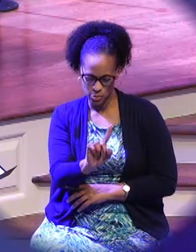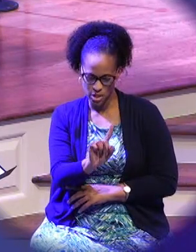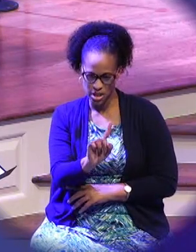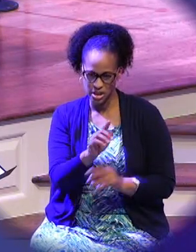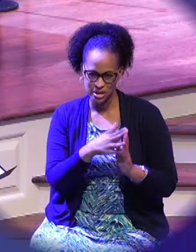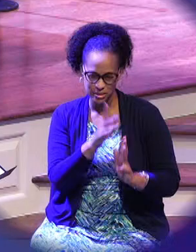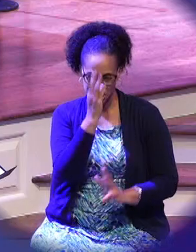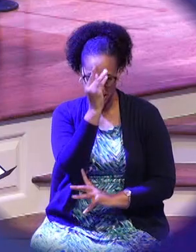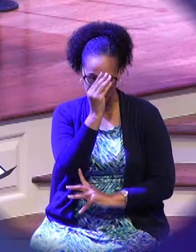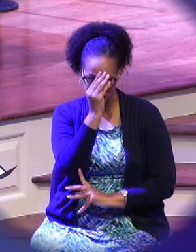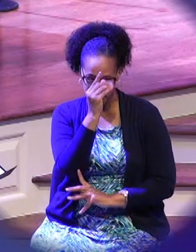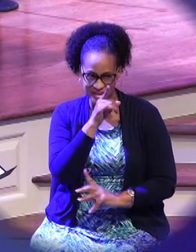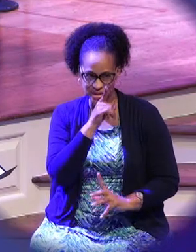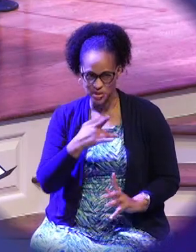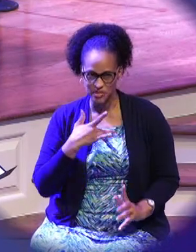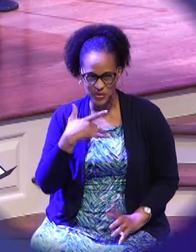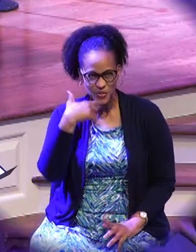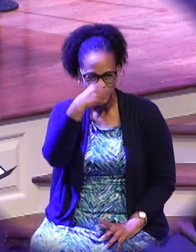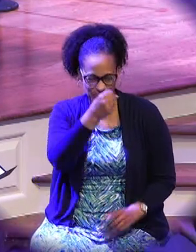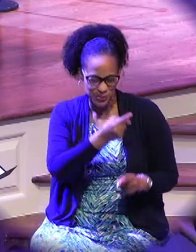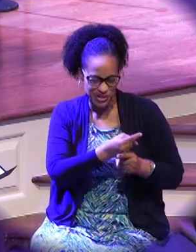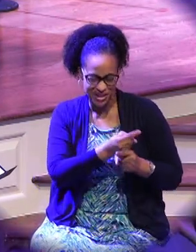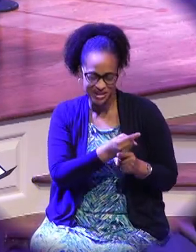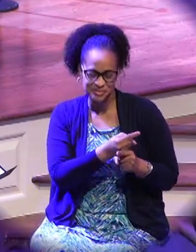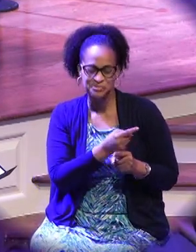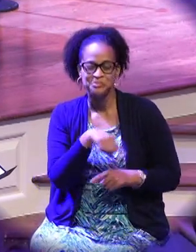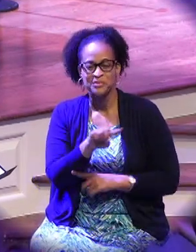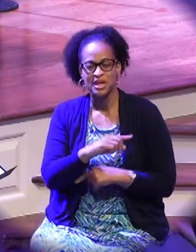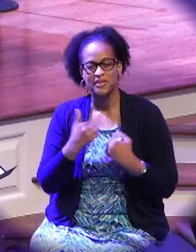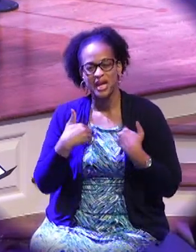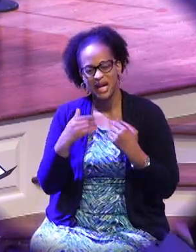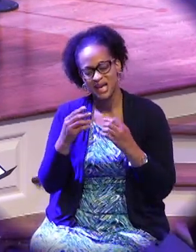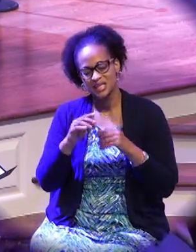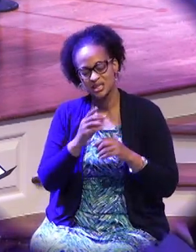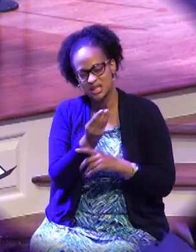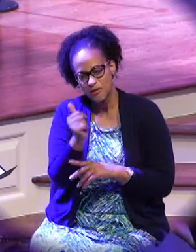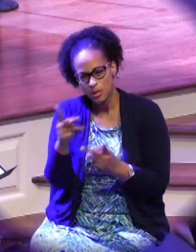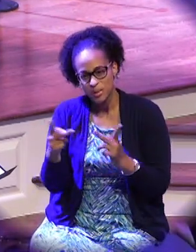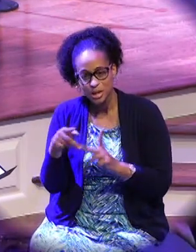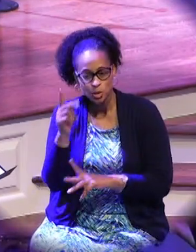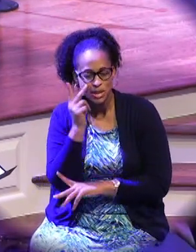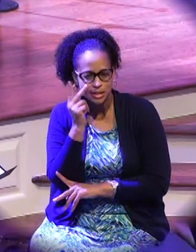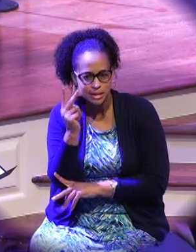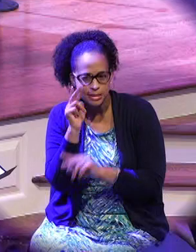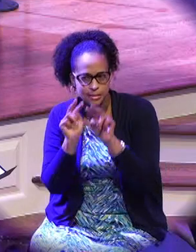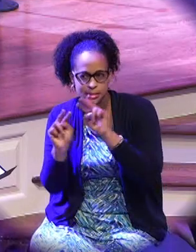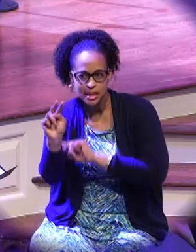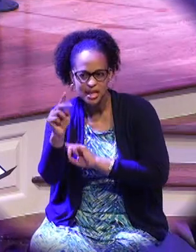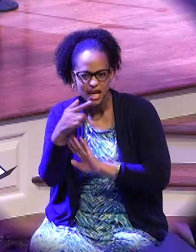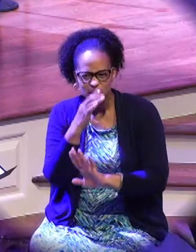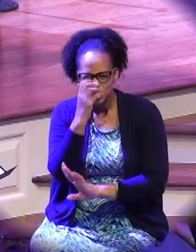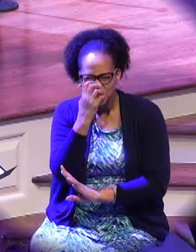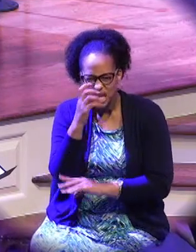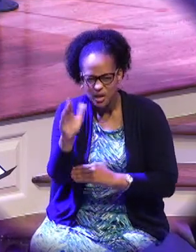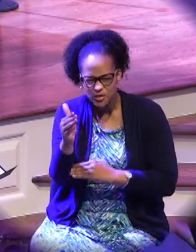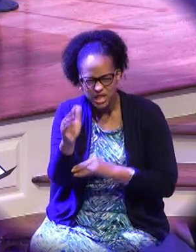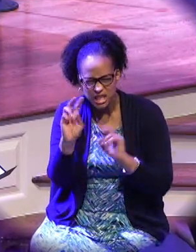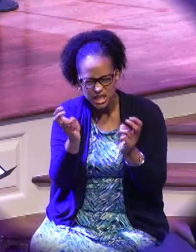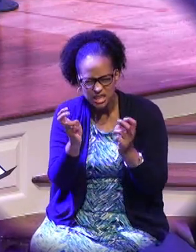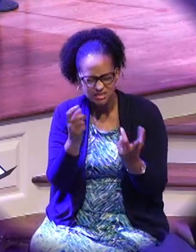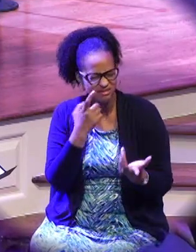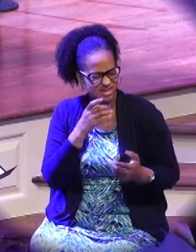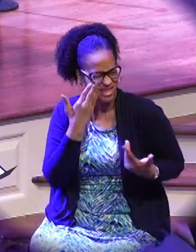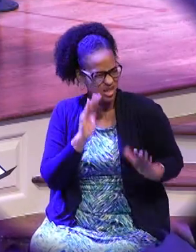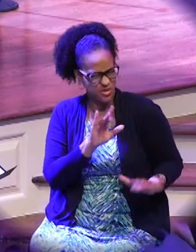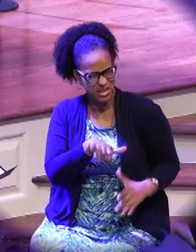sink in for you. Makes you feel a little old, doesn't it? They had several places where you could see a little clownfish that you really wouldn't even know